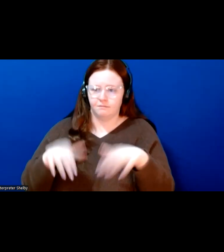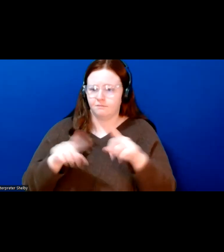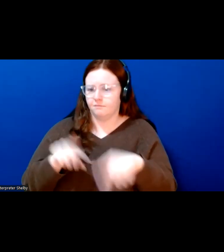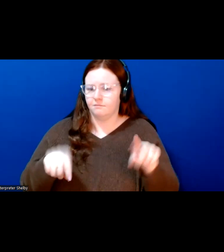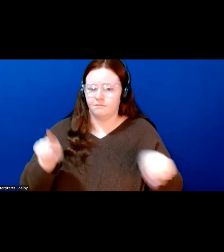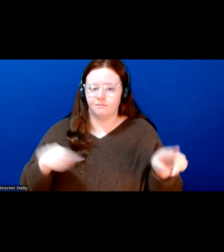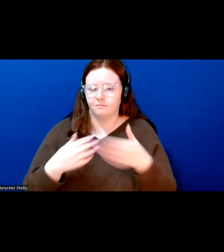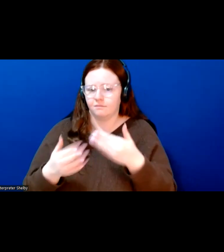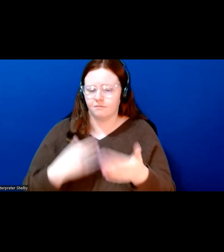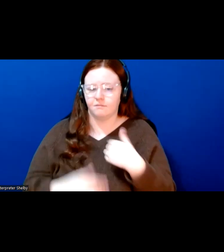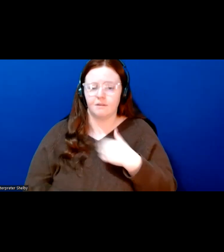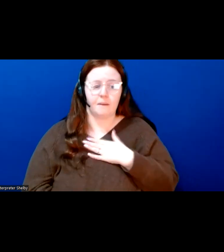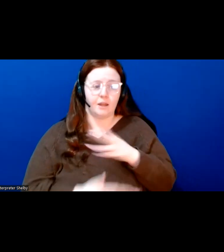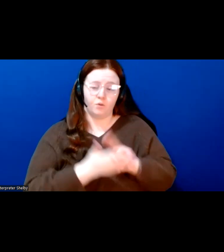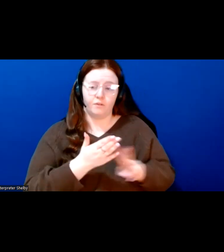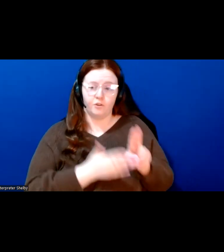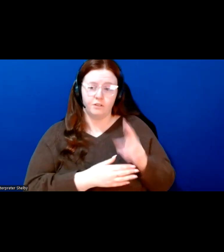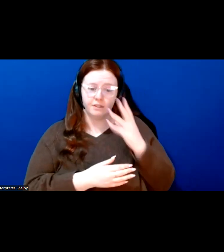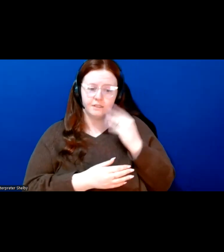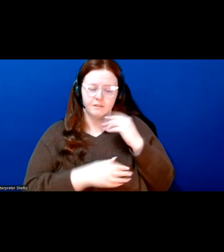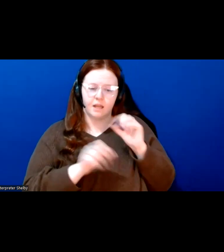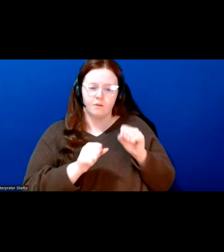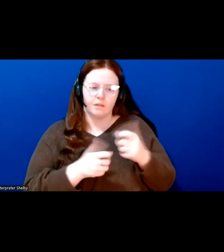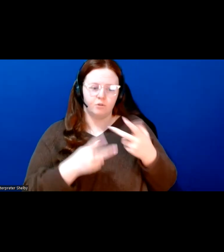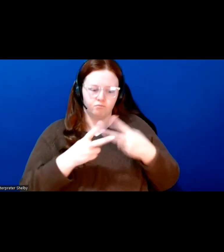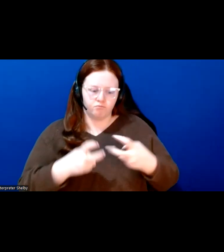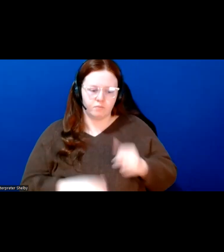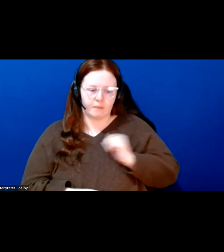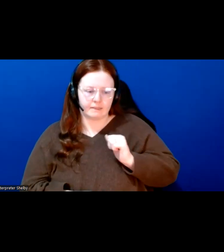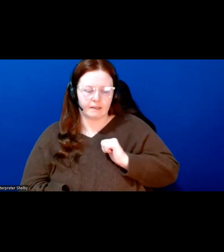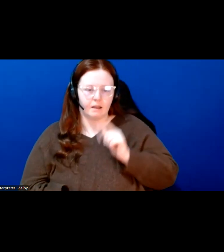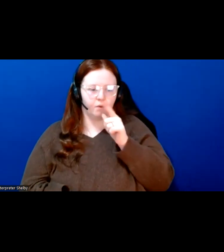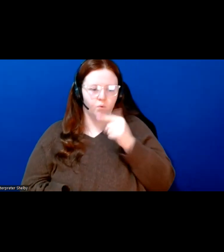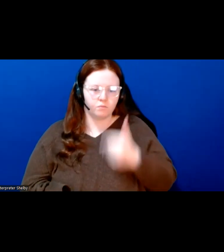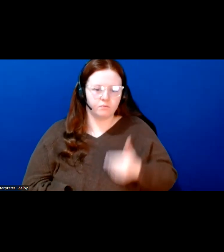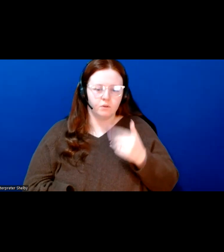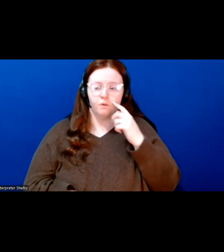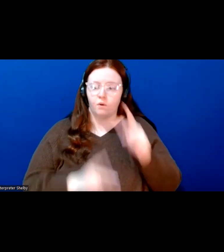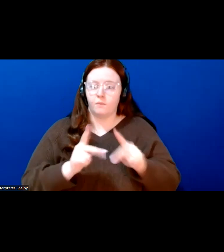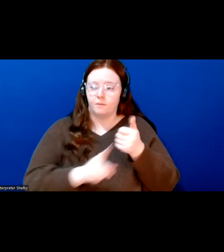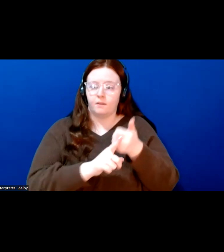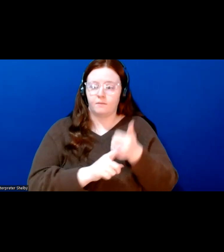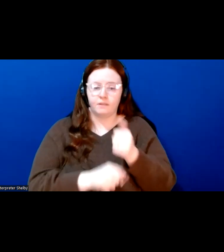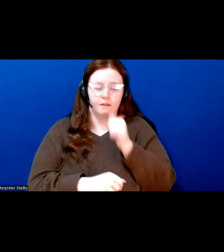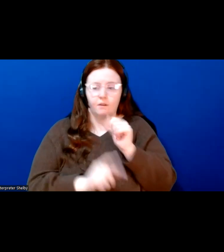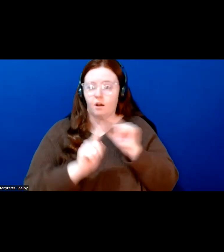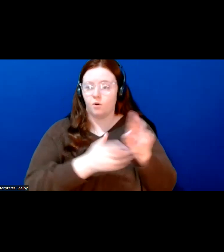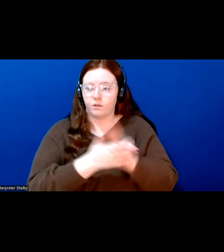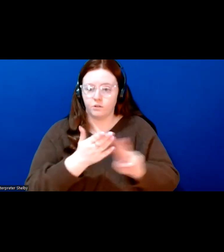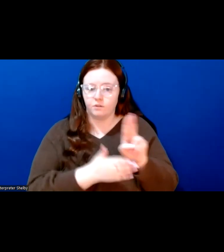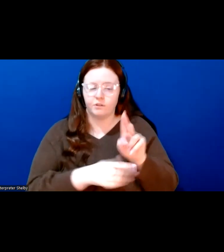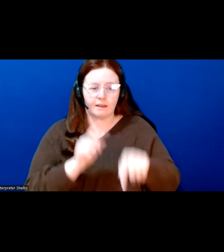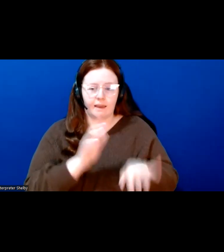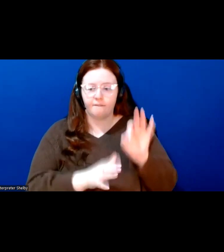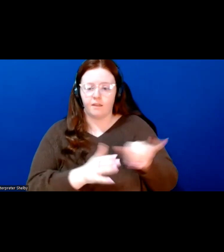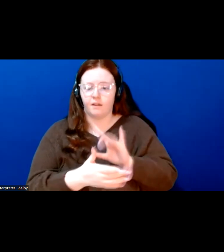really able to explore myself more and be more comfortable in my own skin. For folks who aren't going to university or don't have that space, it's so much